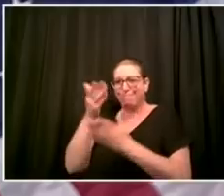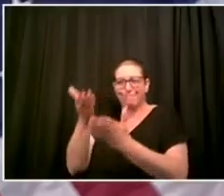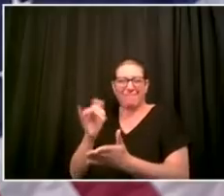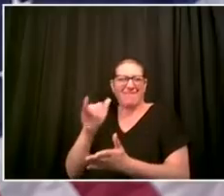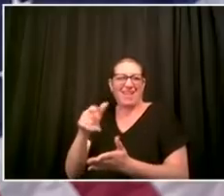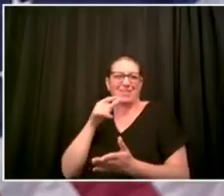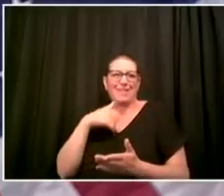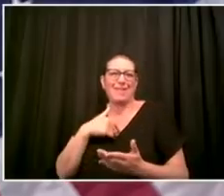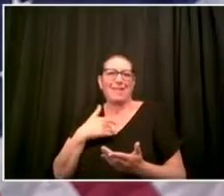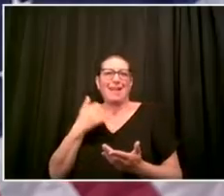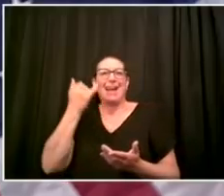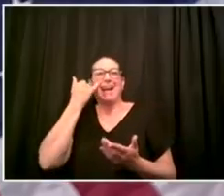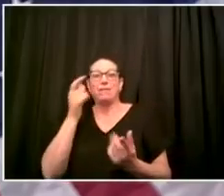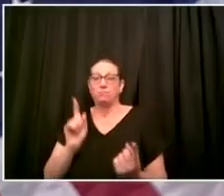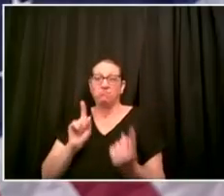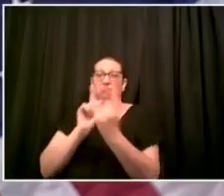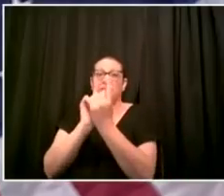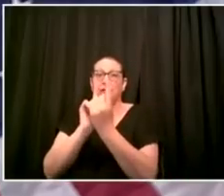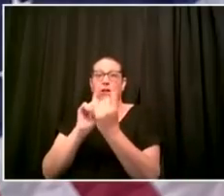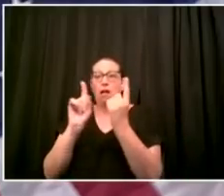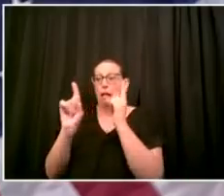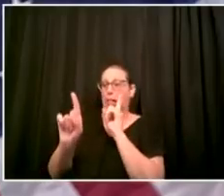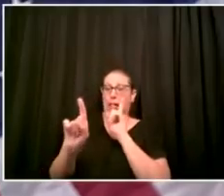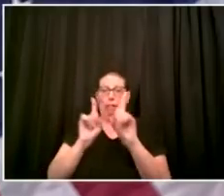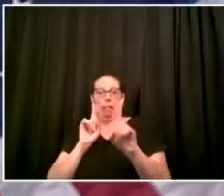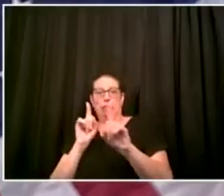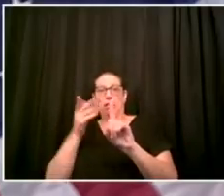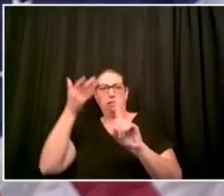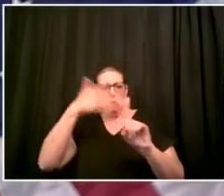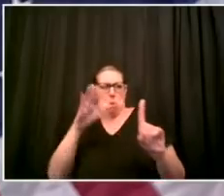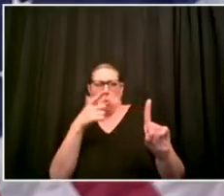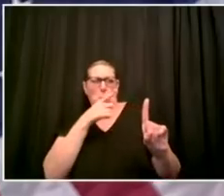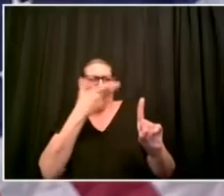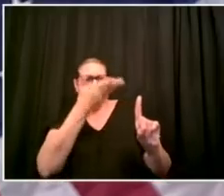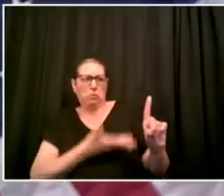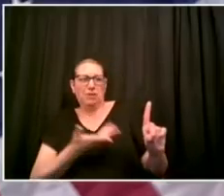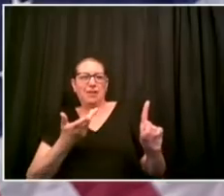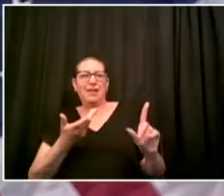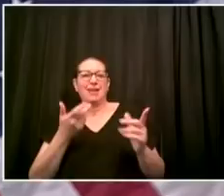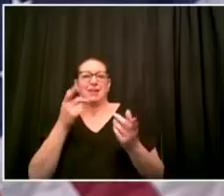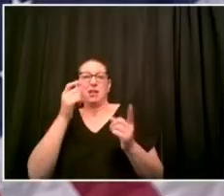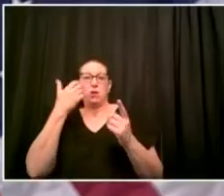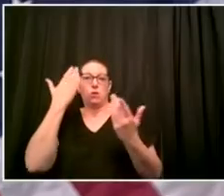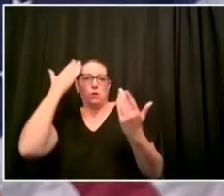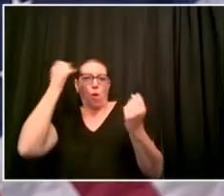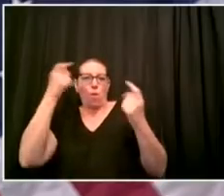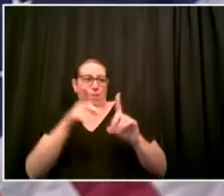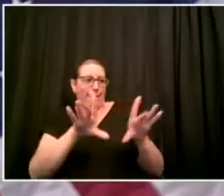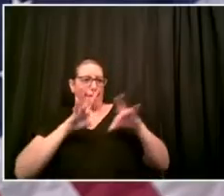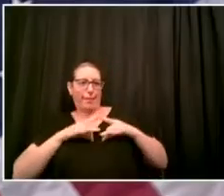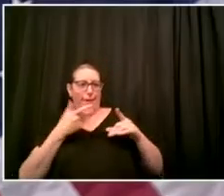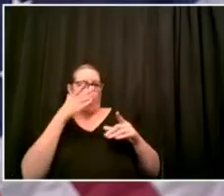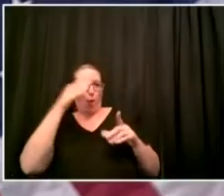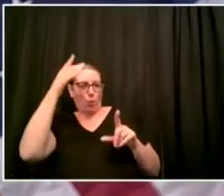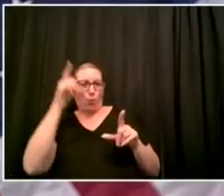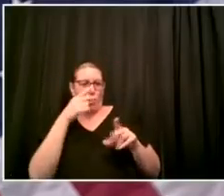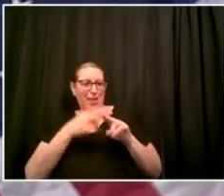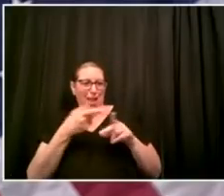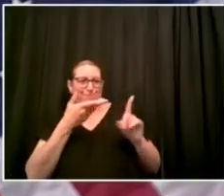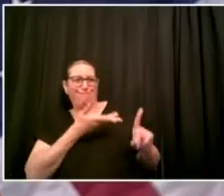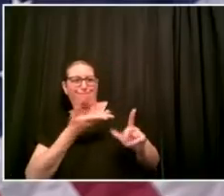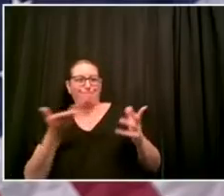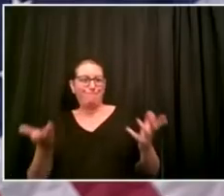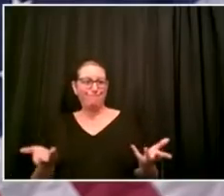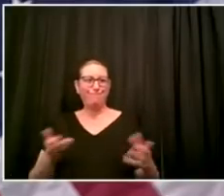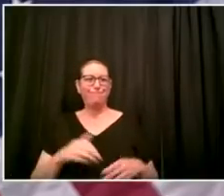doesn't obviously help us or get anything done. So it's based on the reality of who you had that contact with and who you knew so we can find them.